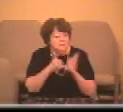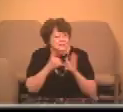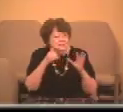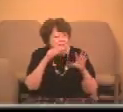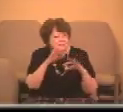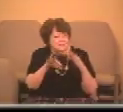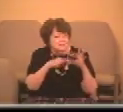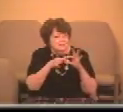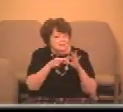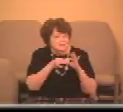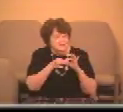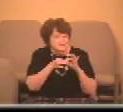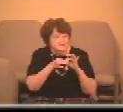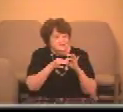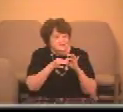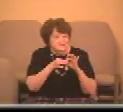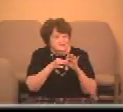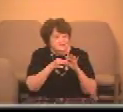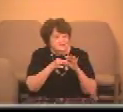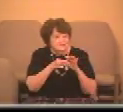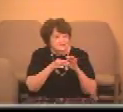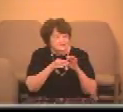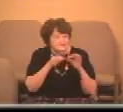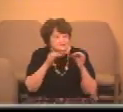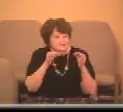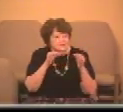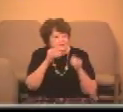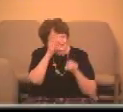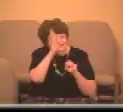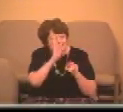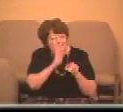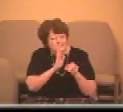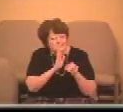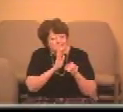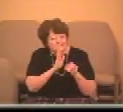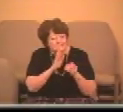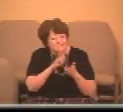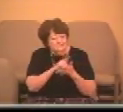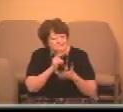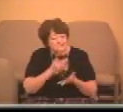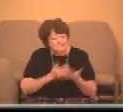God that's boiling and bubbling.